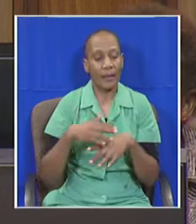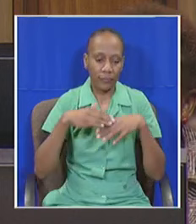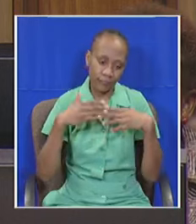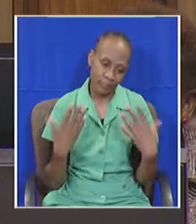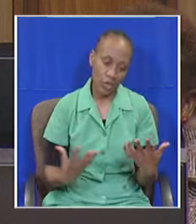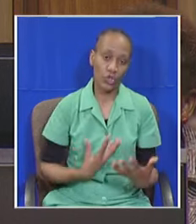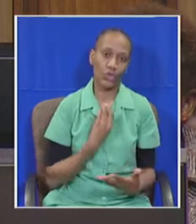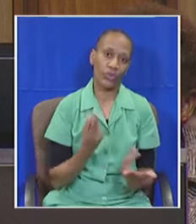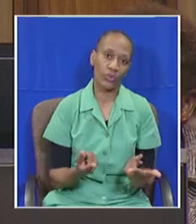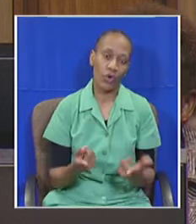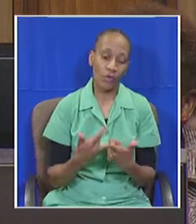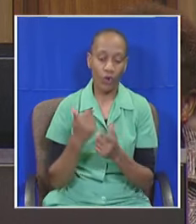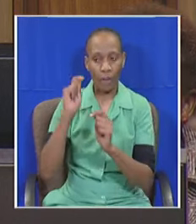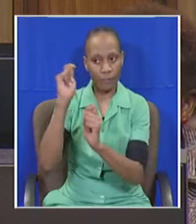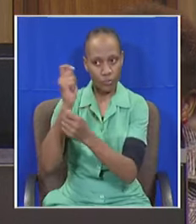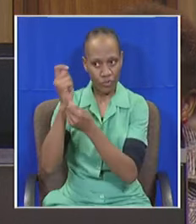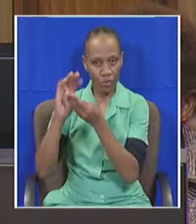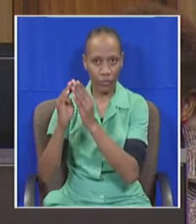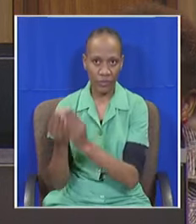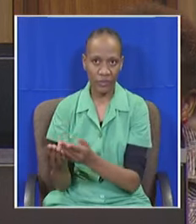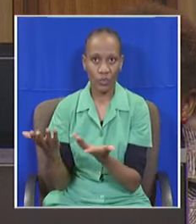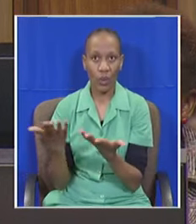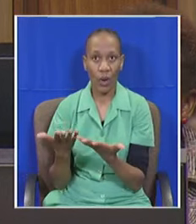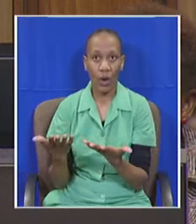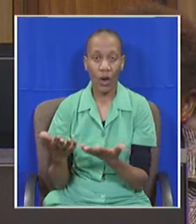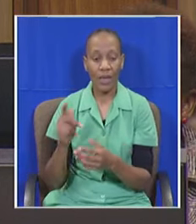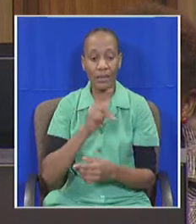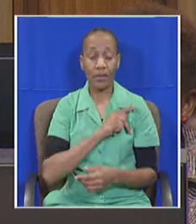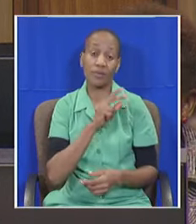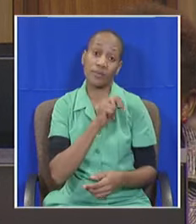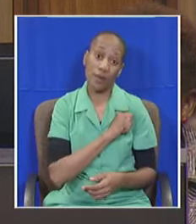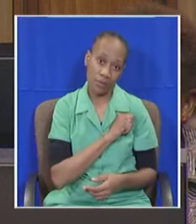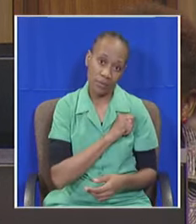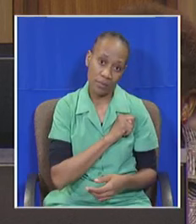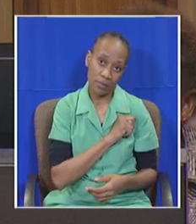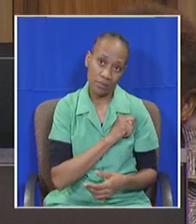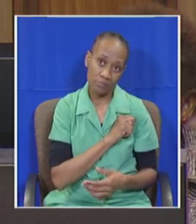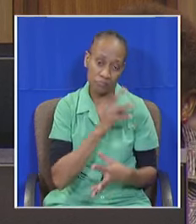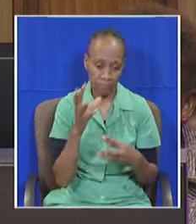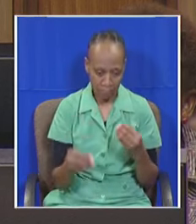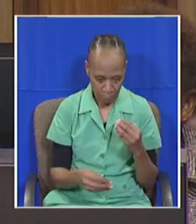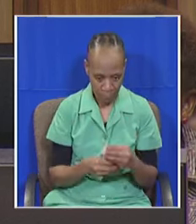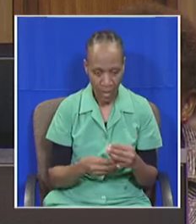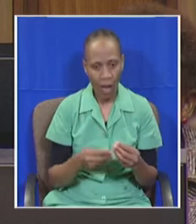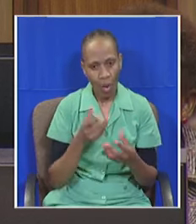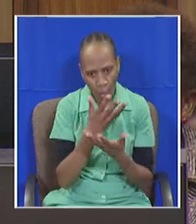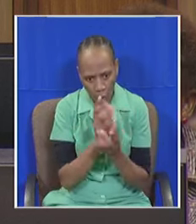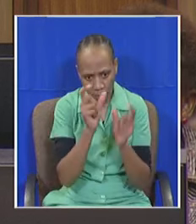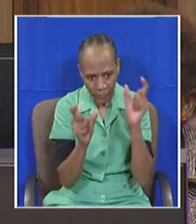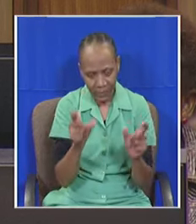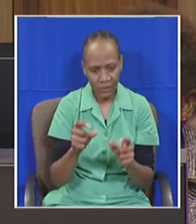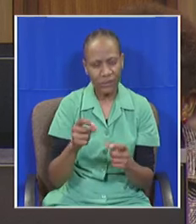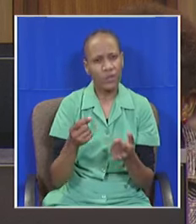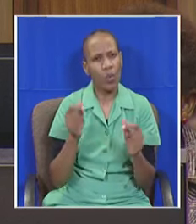youth from the rural areas of the KwaZulu-Natal and were beneficiaries